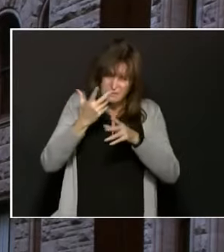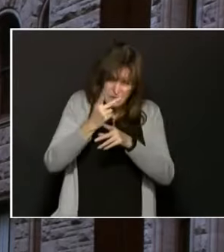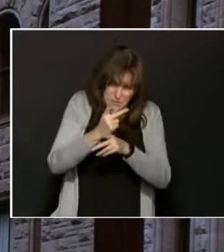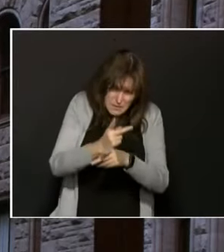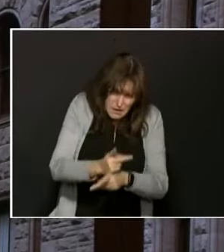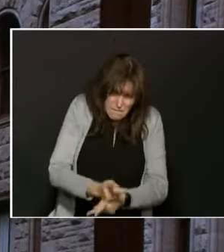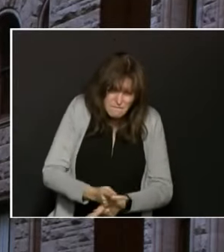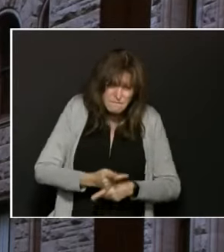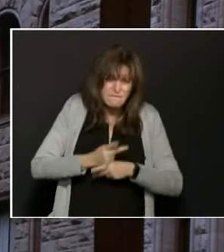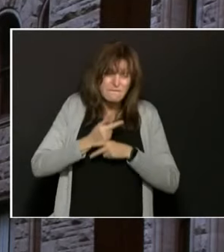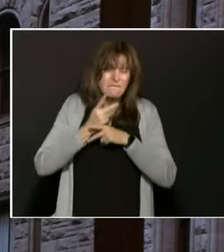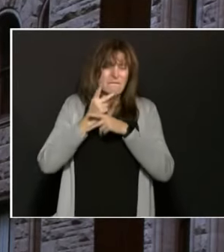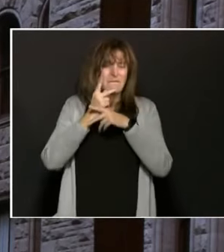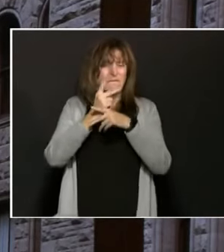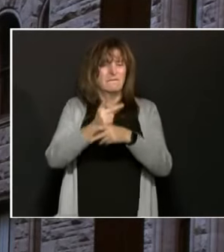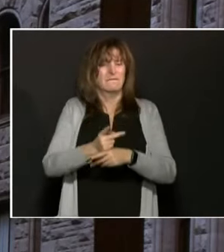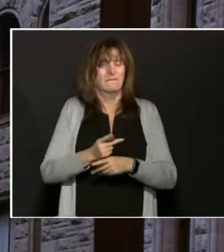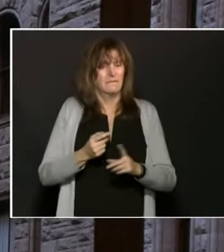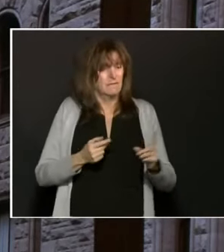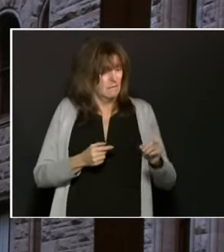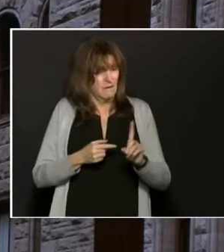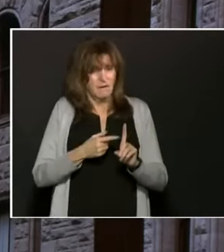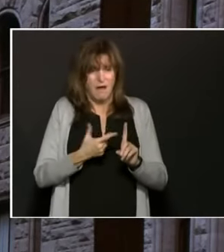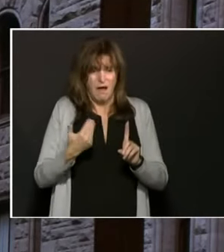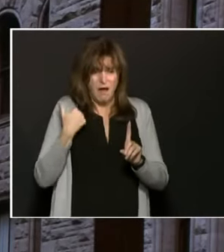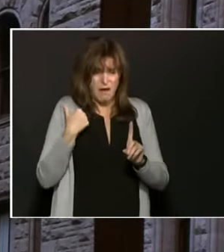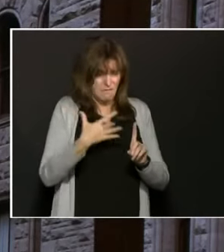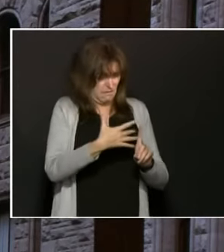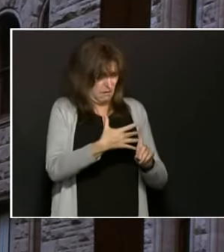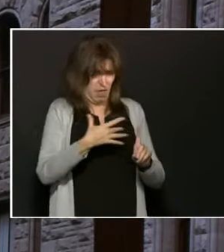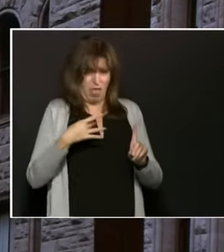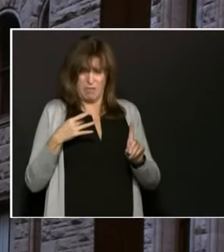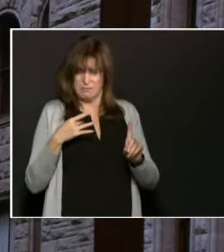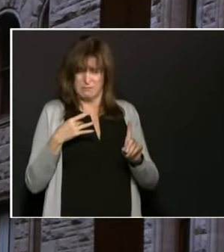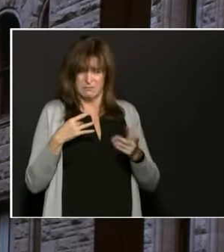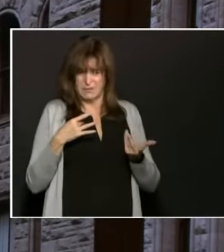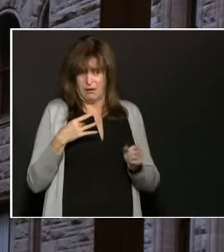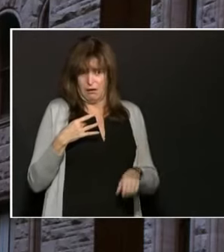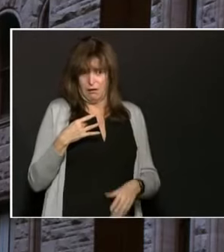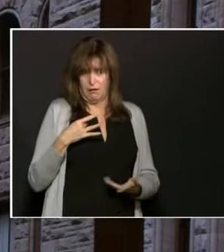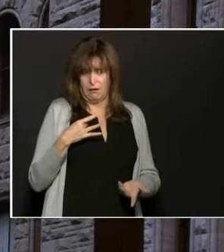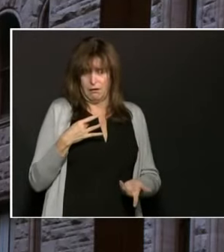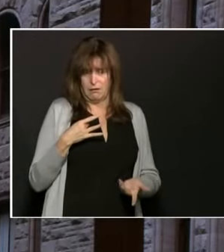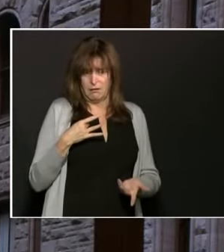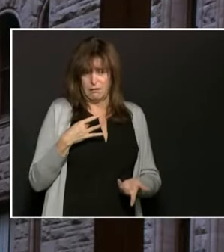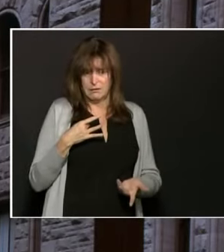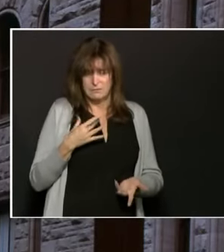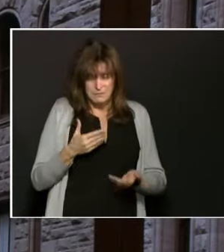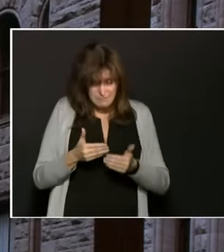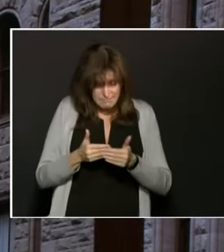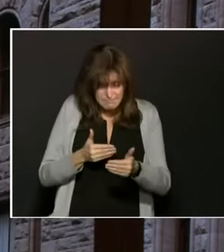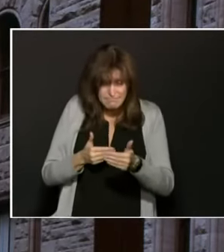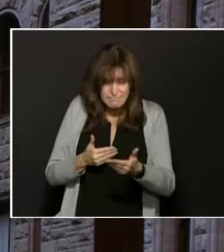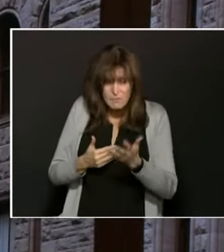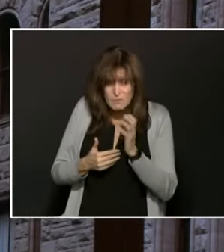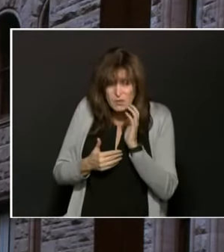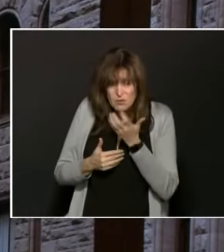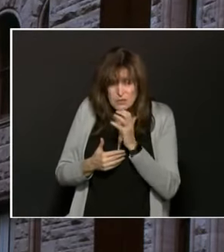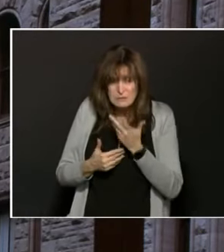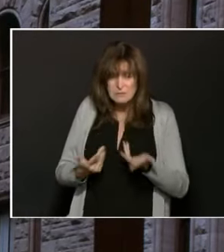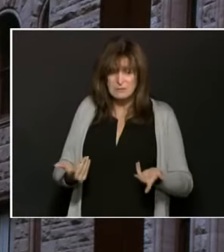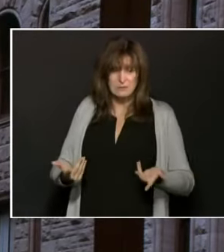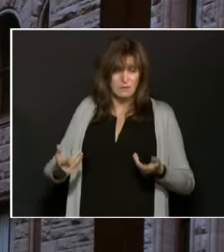the virus. And we want to really keep this down and drive it down as you get into the Christmas season and the vacation one.